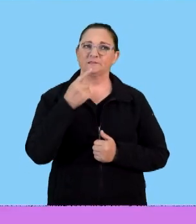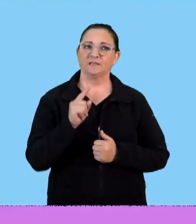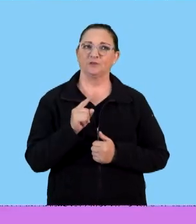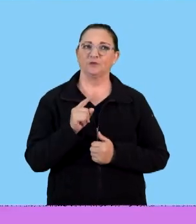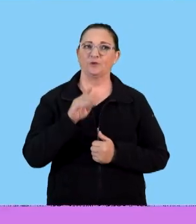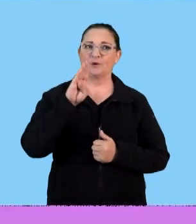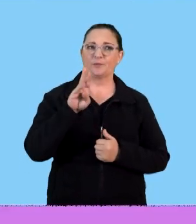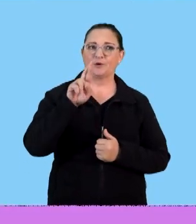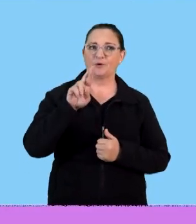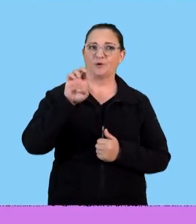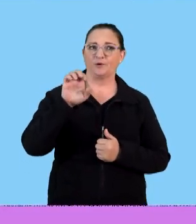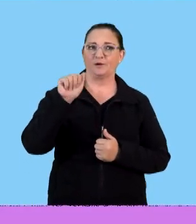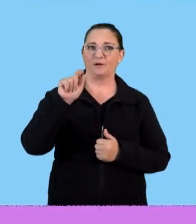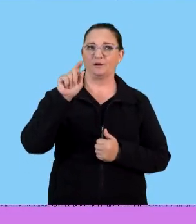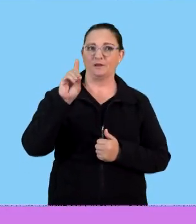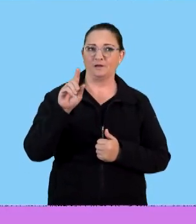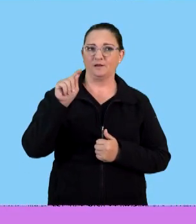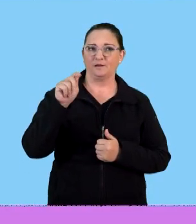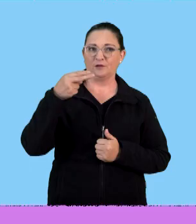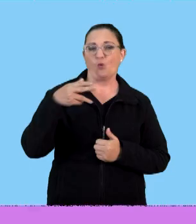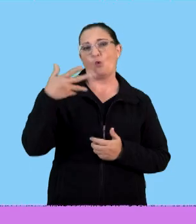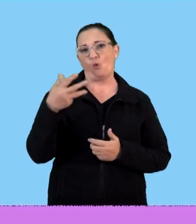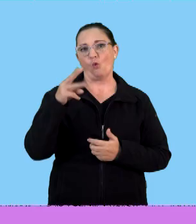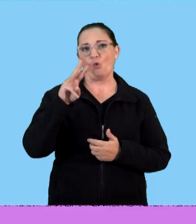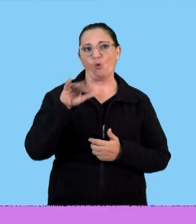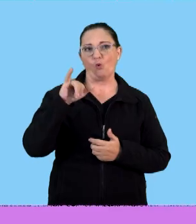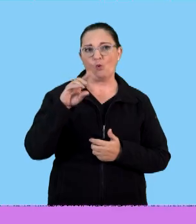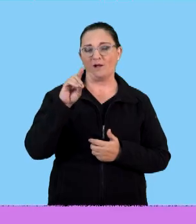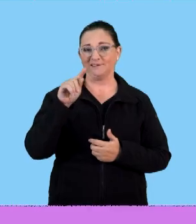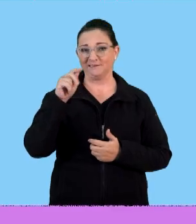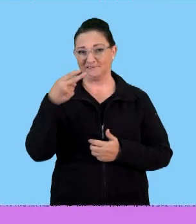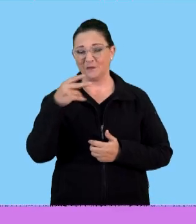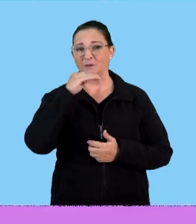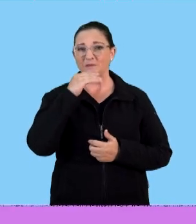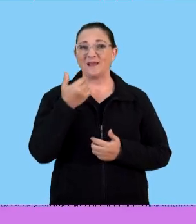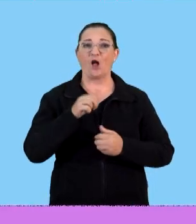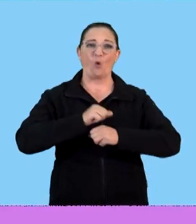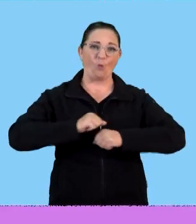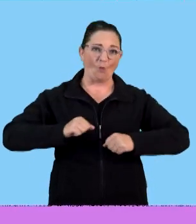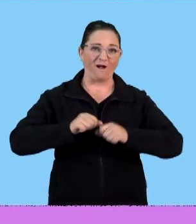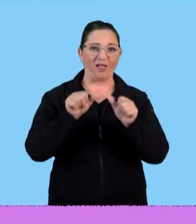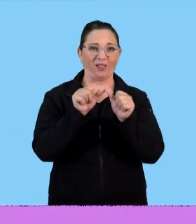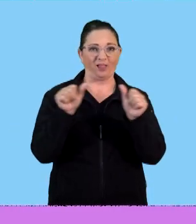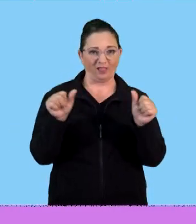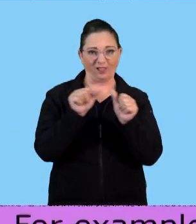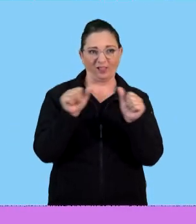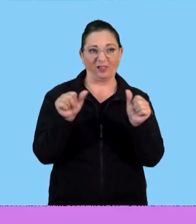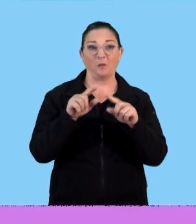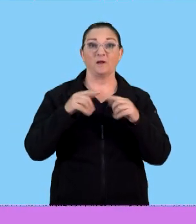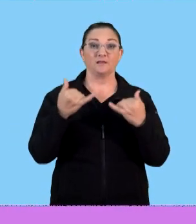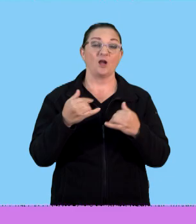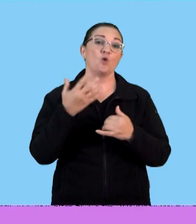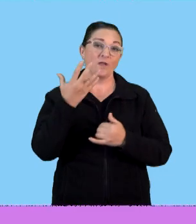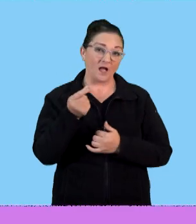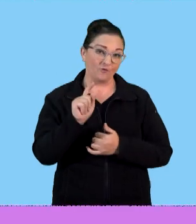that breadth, or referred to sometimes as width, is how wide something is, okay? Then on the other hand,